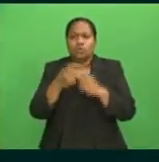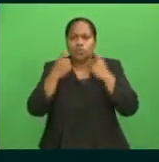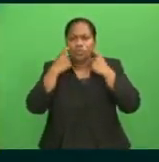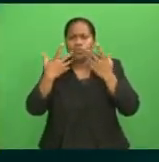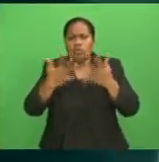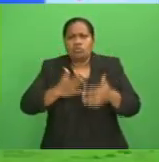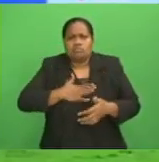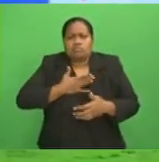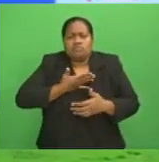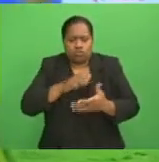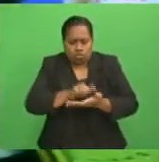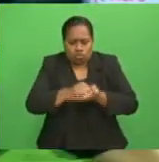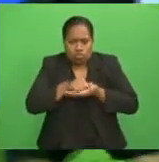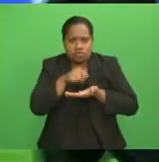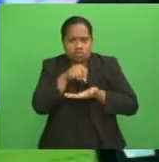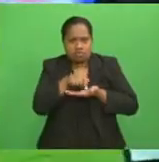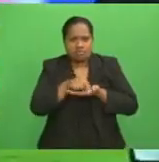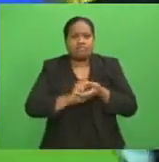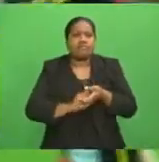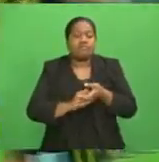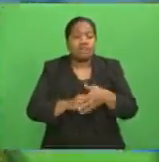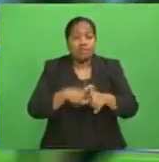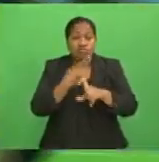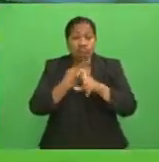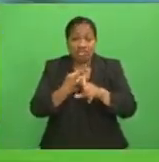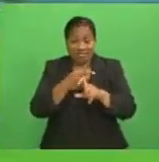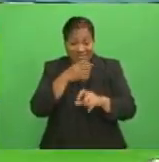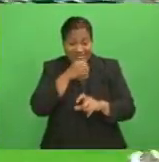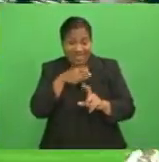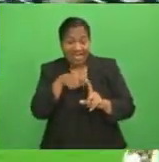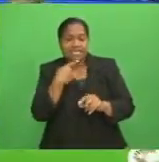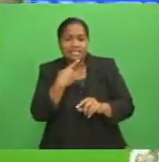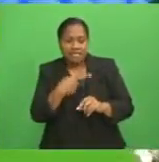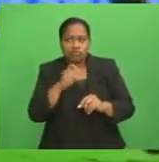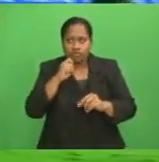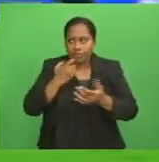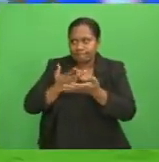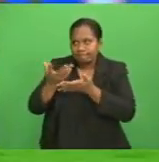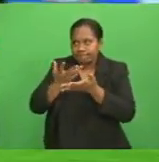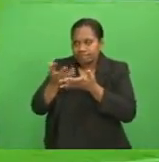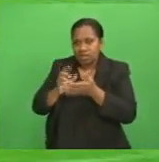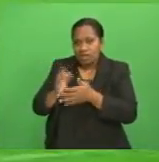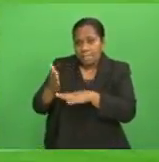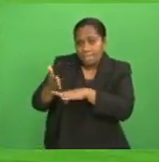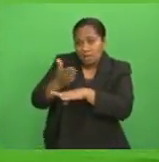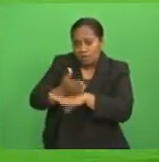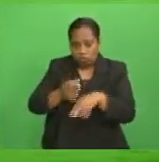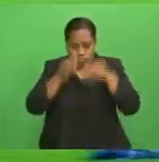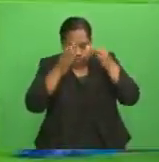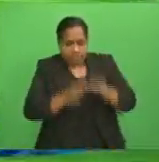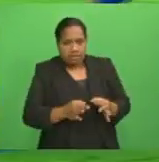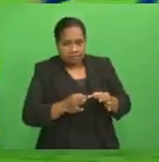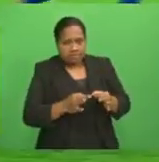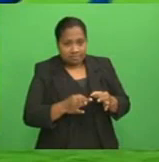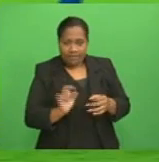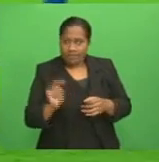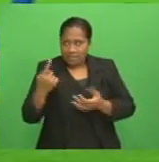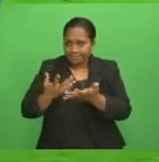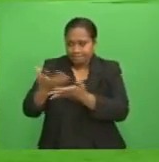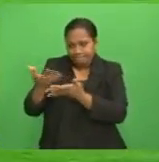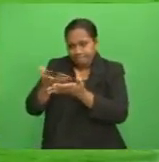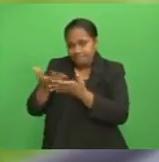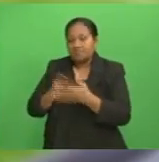to retain him. Krishna said he will have a thorough discussion with his agent before making a decision. Meanwhile, national football